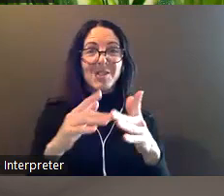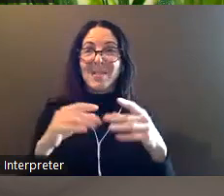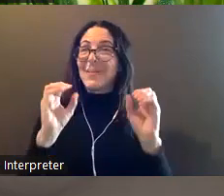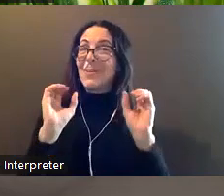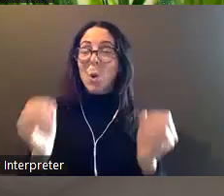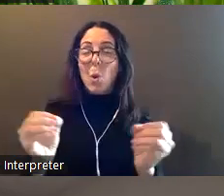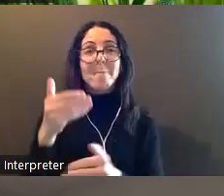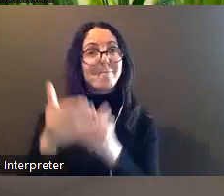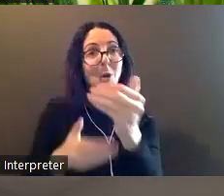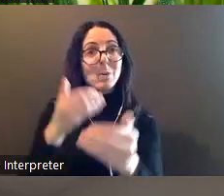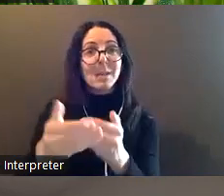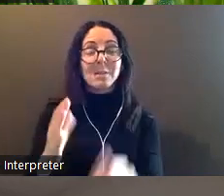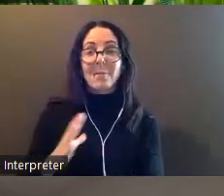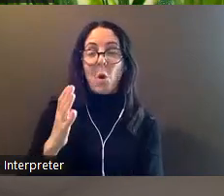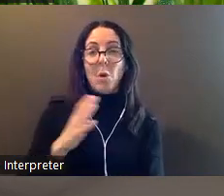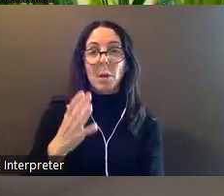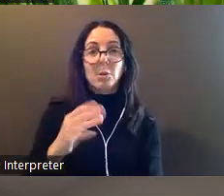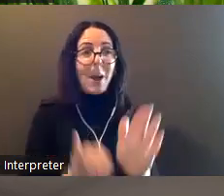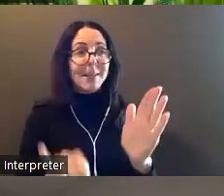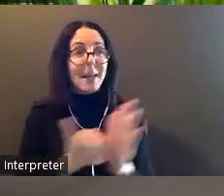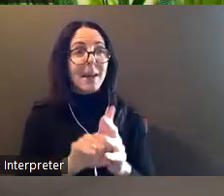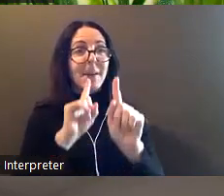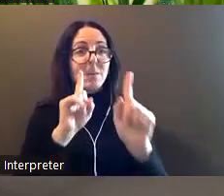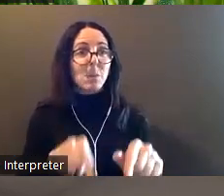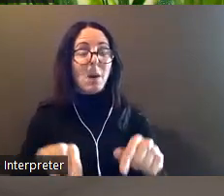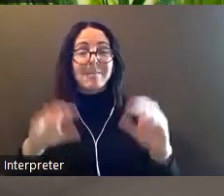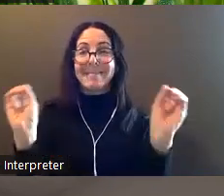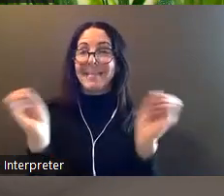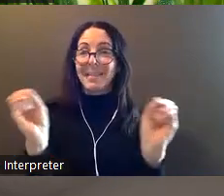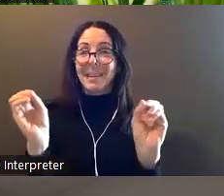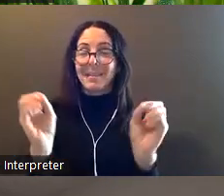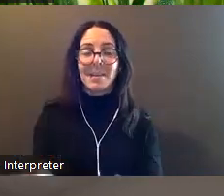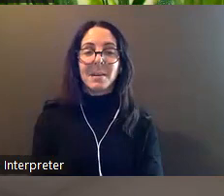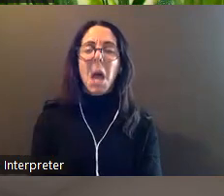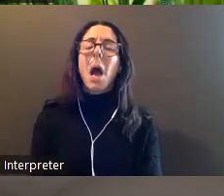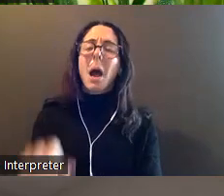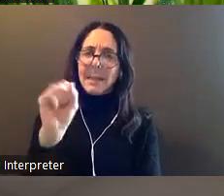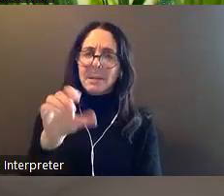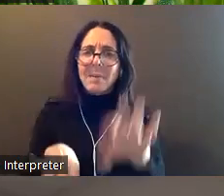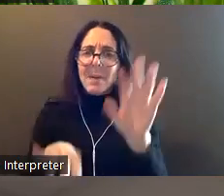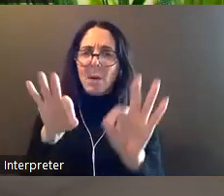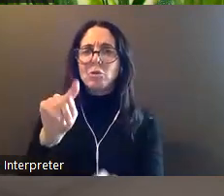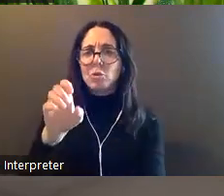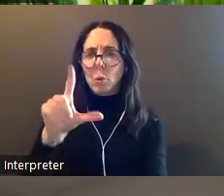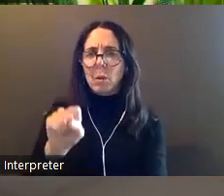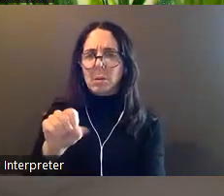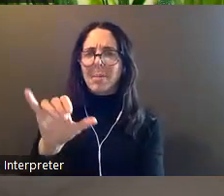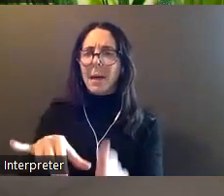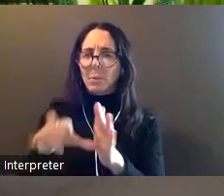for identifying and responding to elder abuse. We did find some tools which we reviewed, such